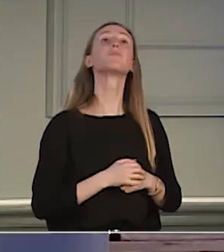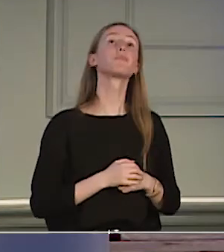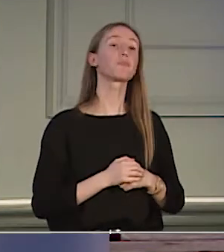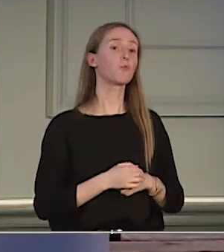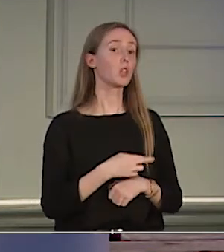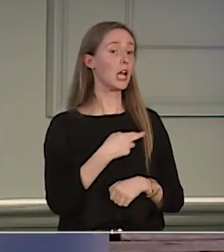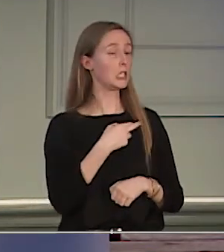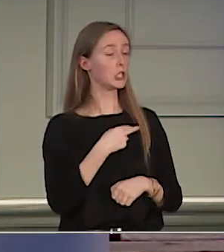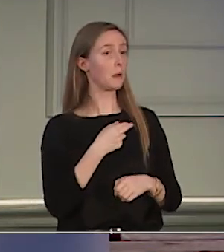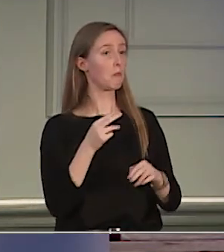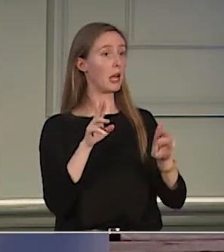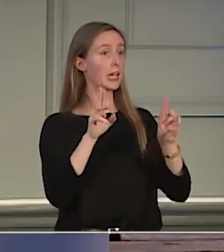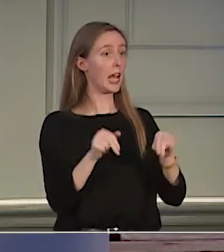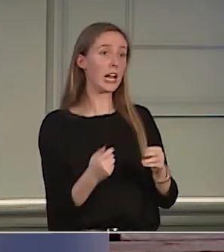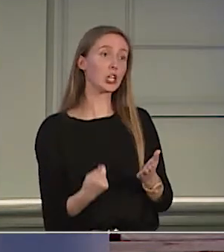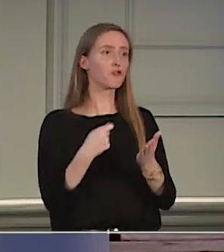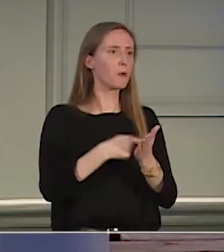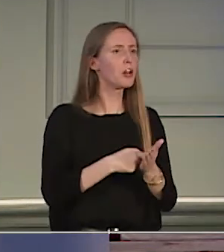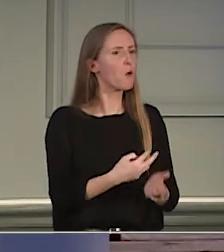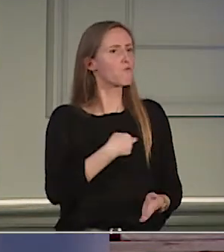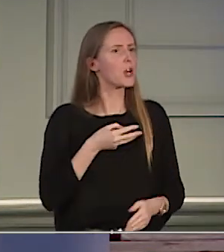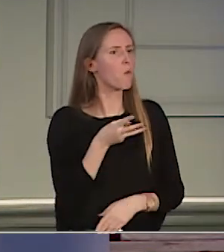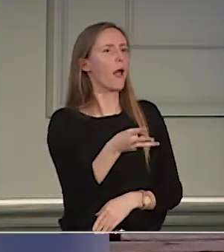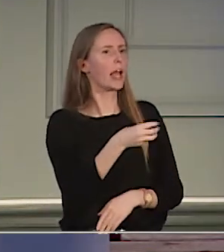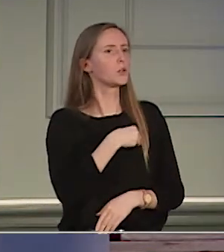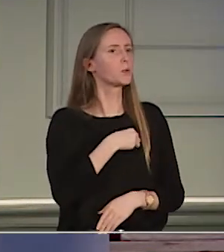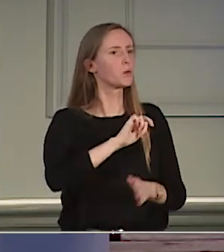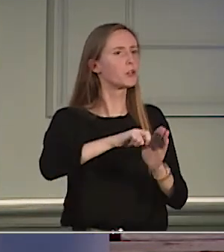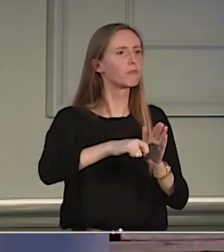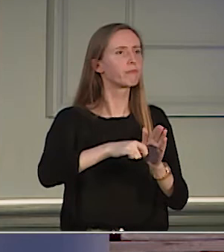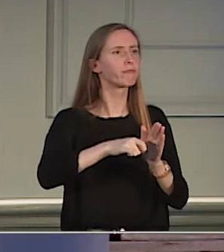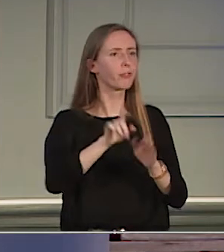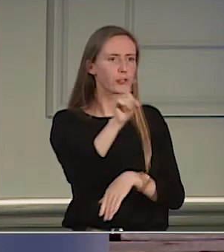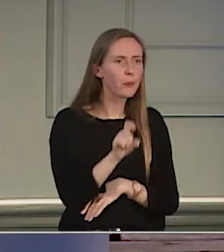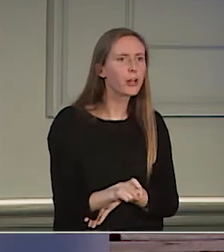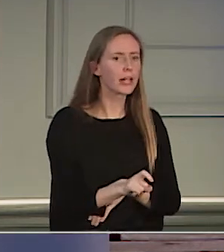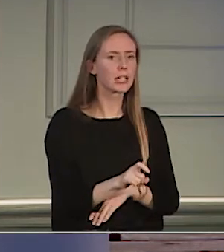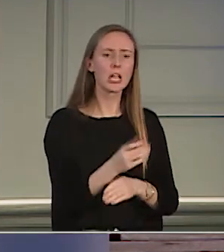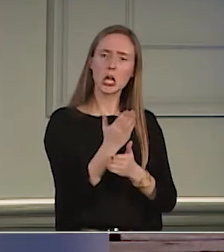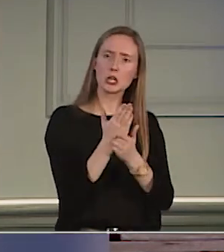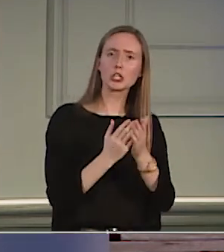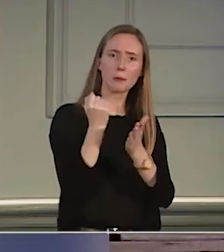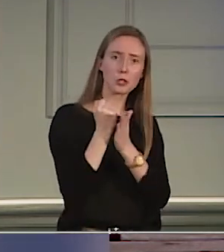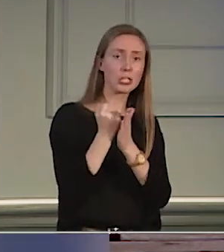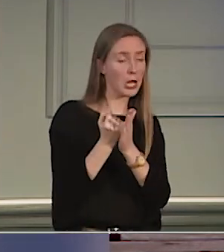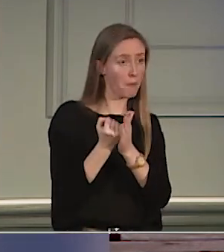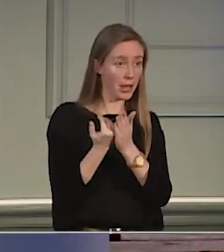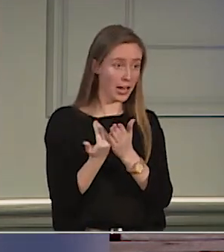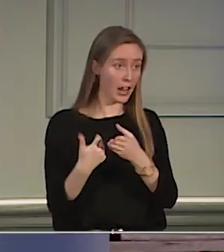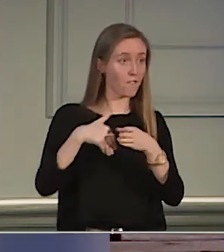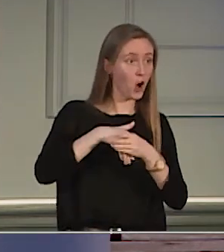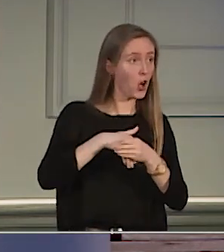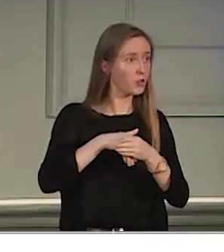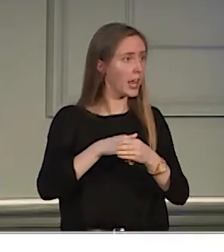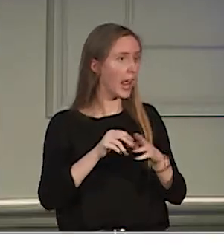the subject. There are lots of examples in Trinity where undergraduate research projects have actually been part of significant breakthroughs in different disciplines and